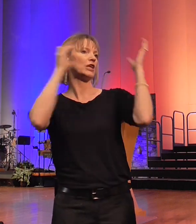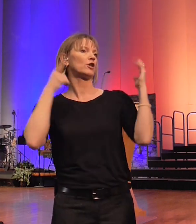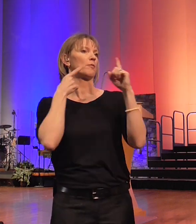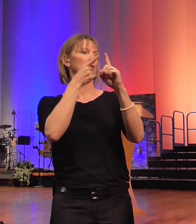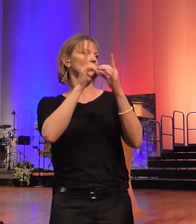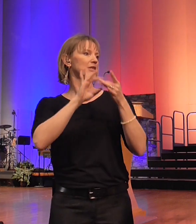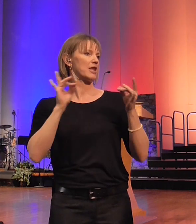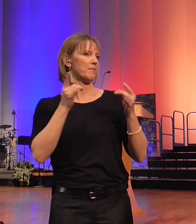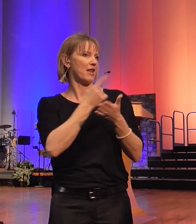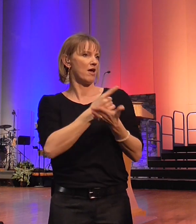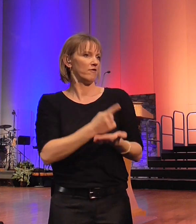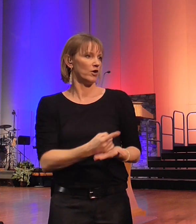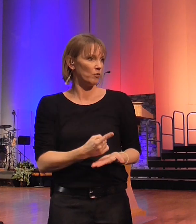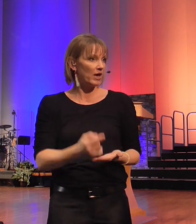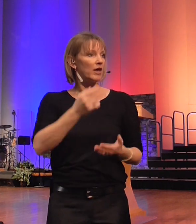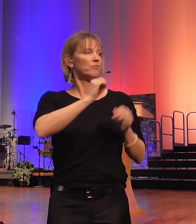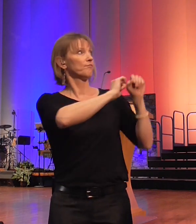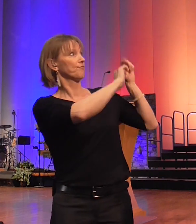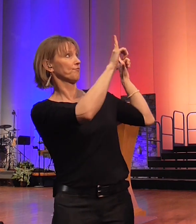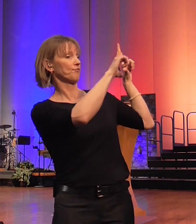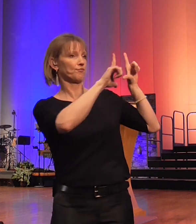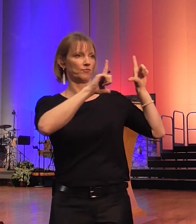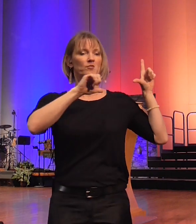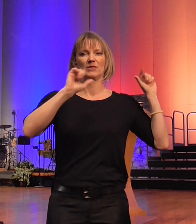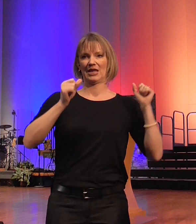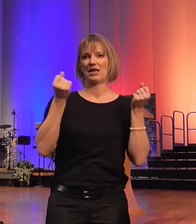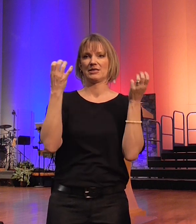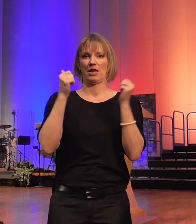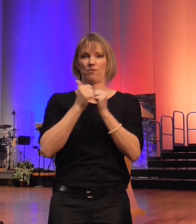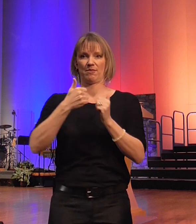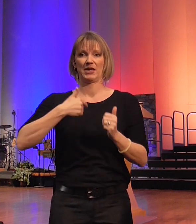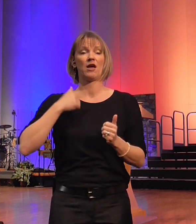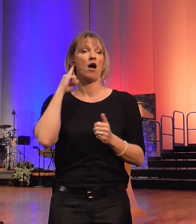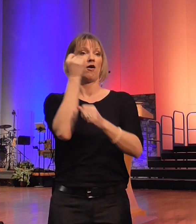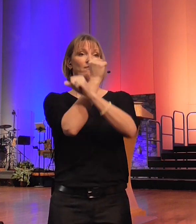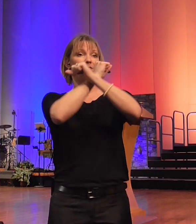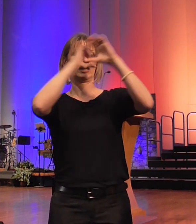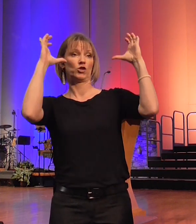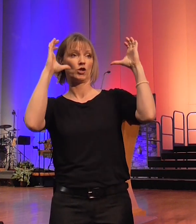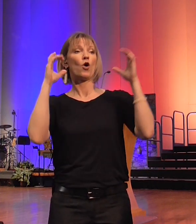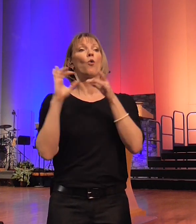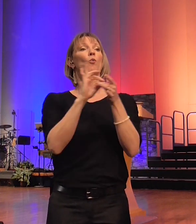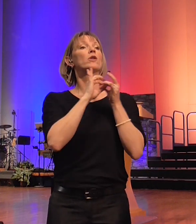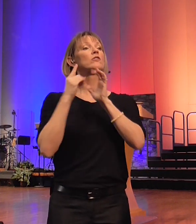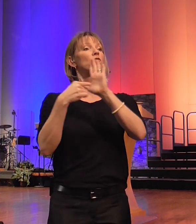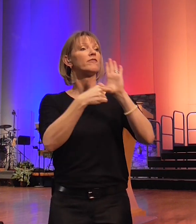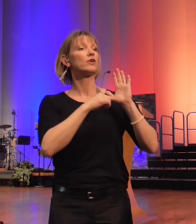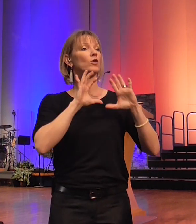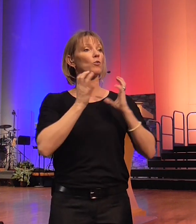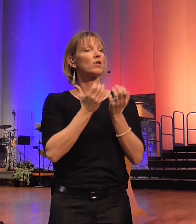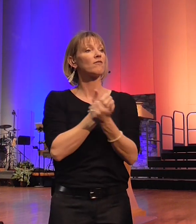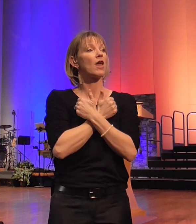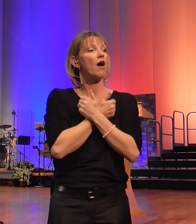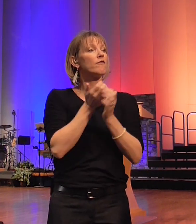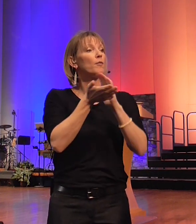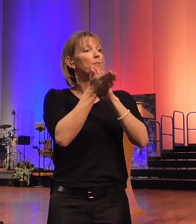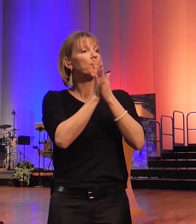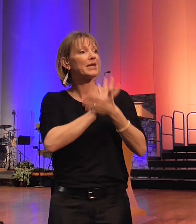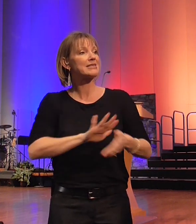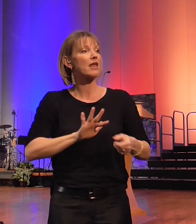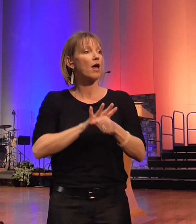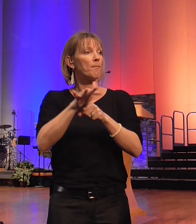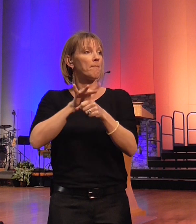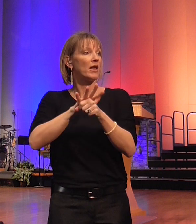week, coming up on the screens if you want to say it along with me. Our vision: oneness revealed, a world of